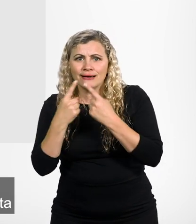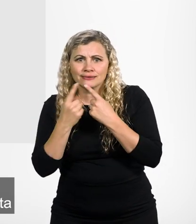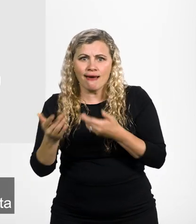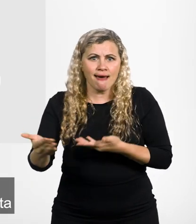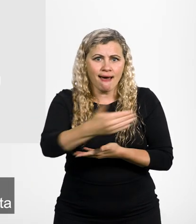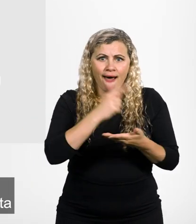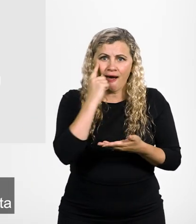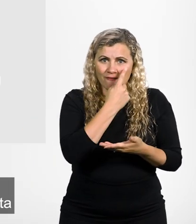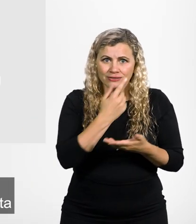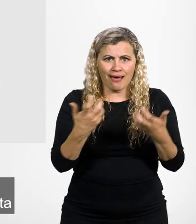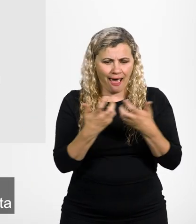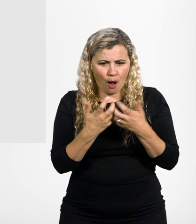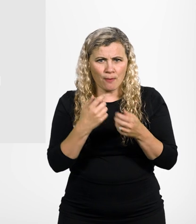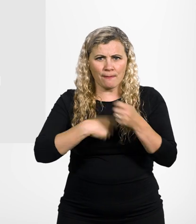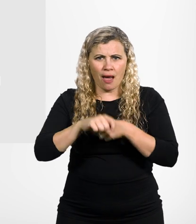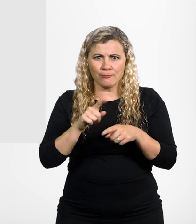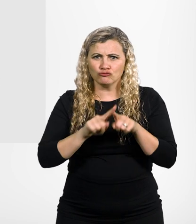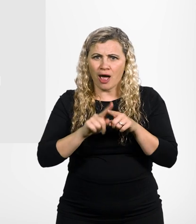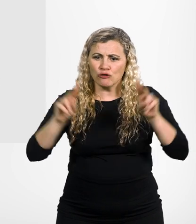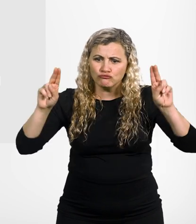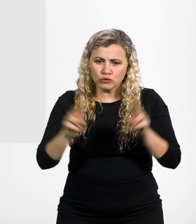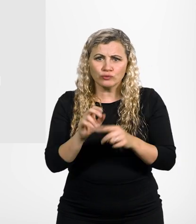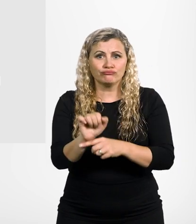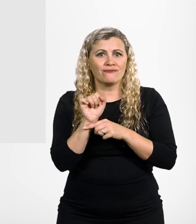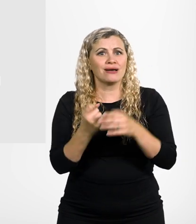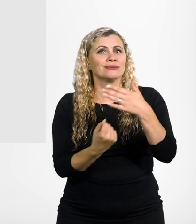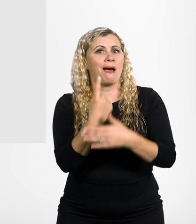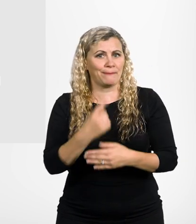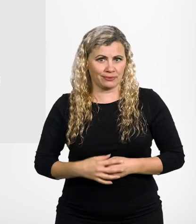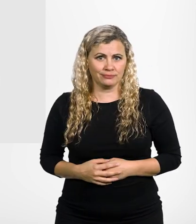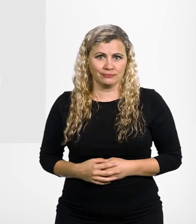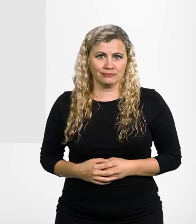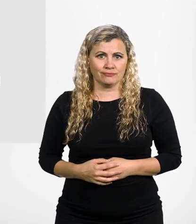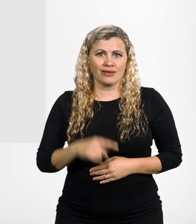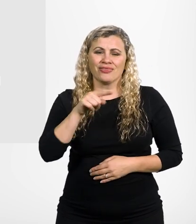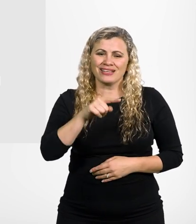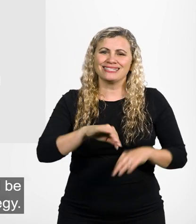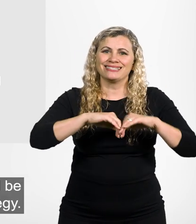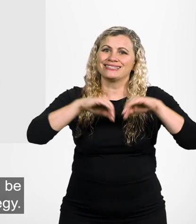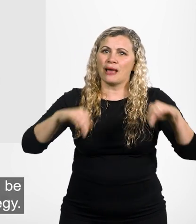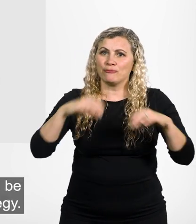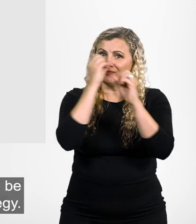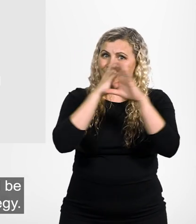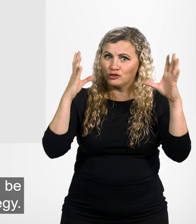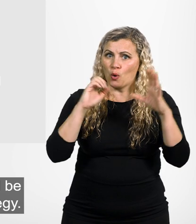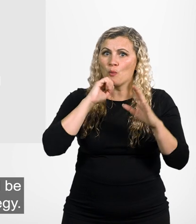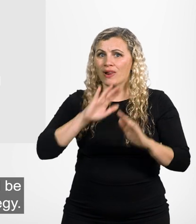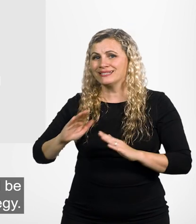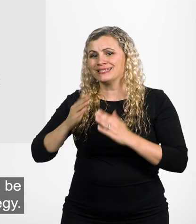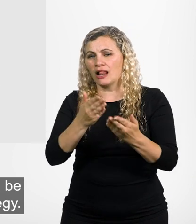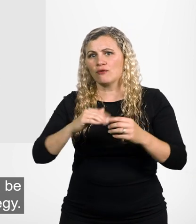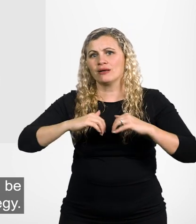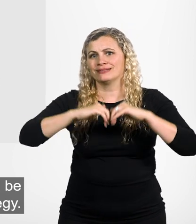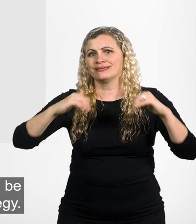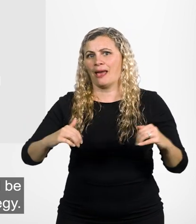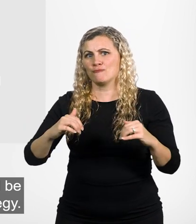to improve and use a range of data and evidence to inform preventative approaches this is a